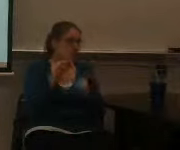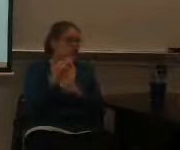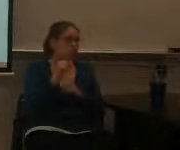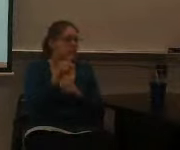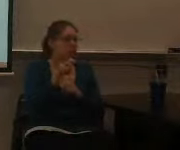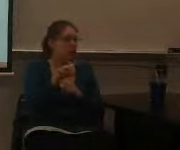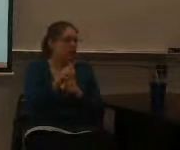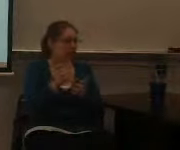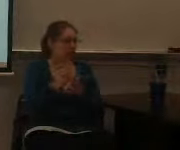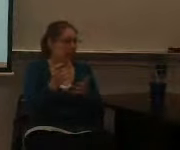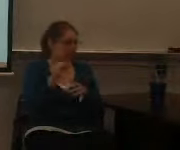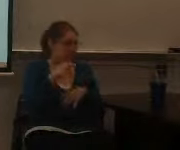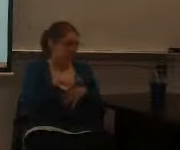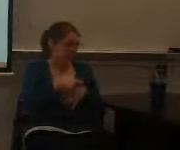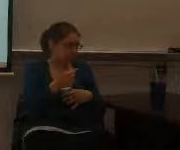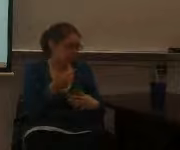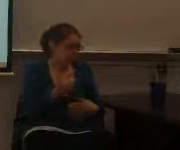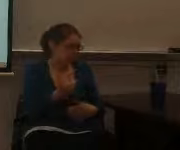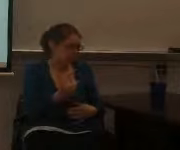of the time.